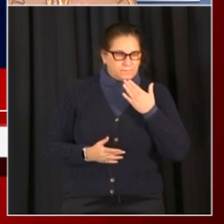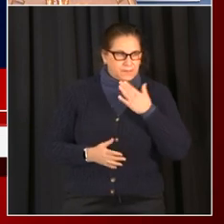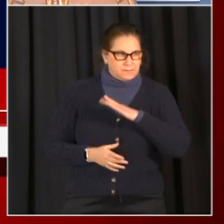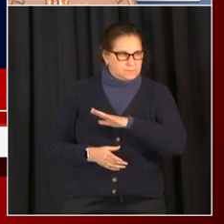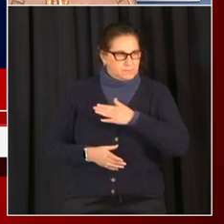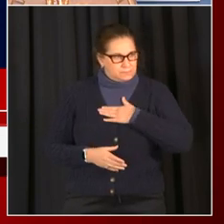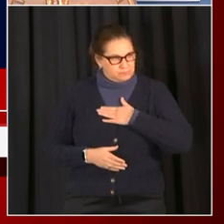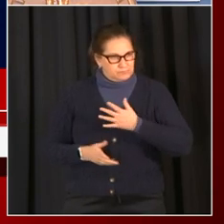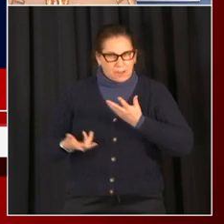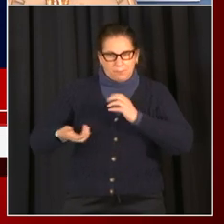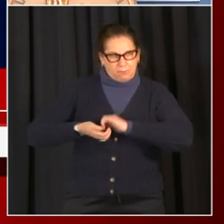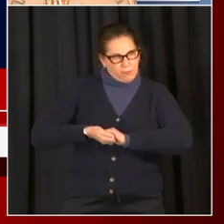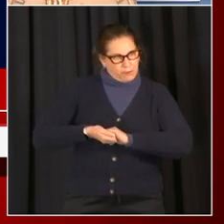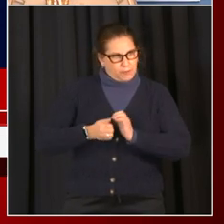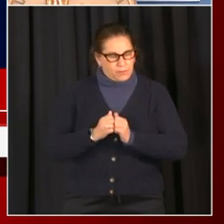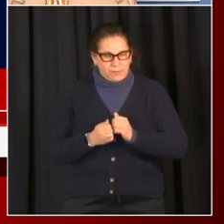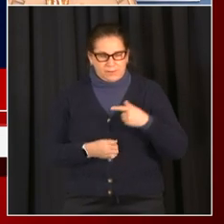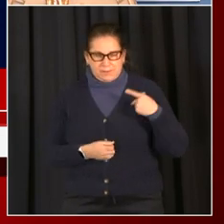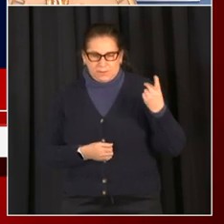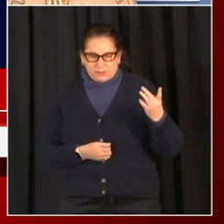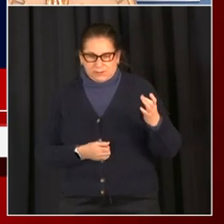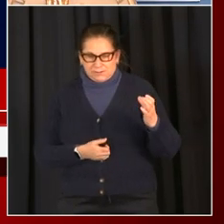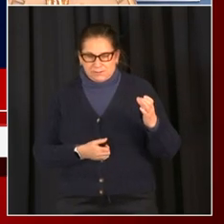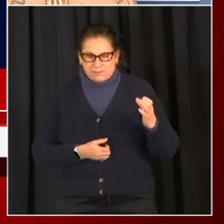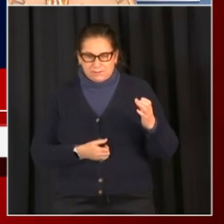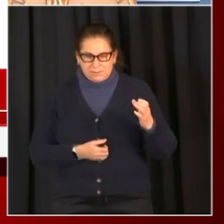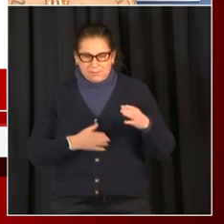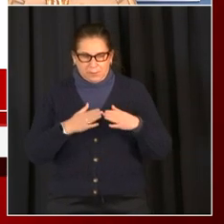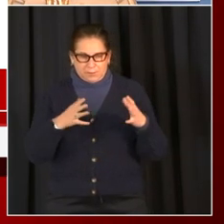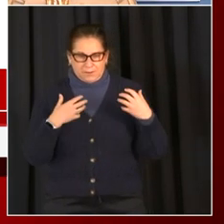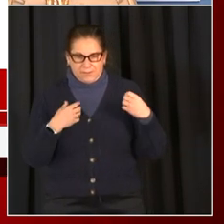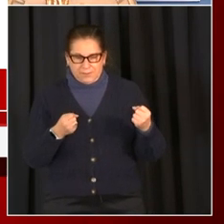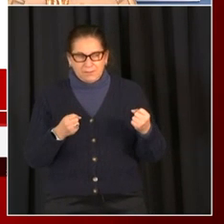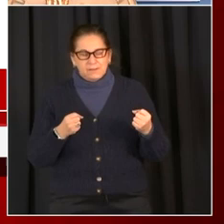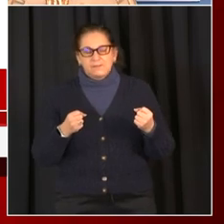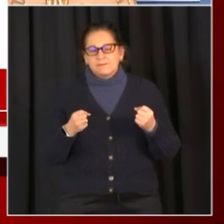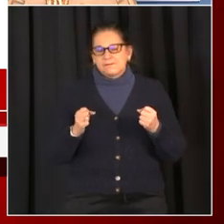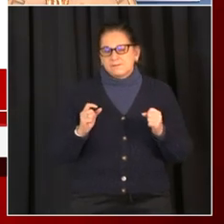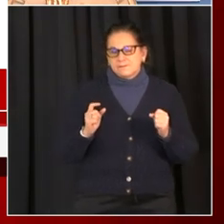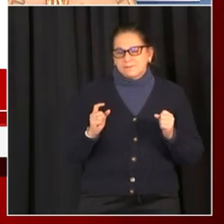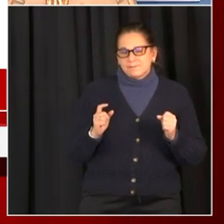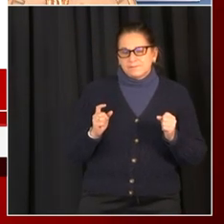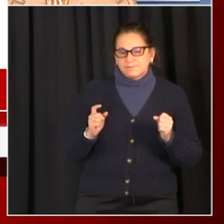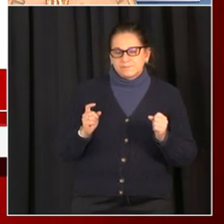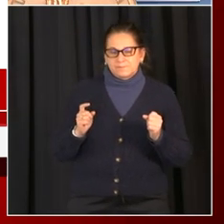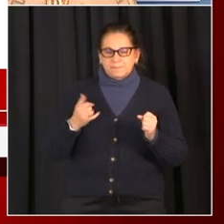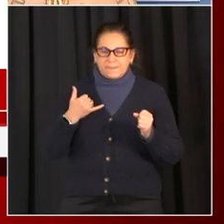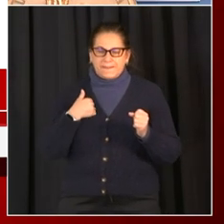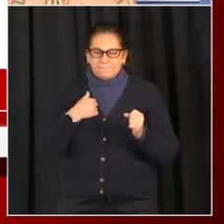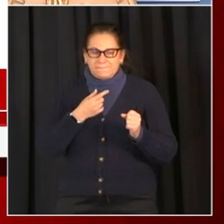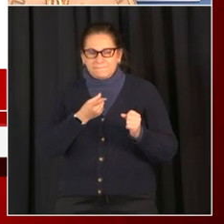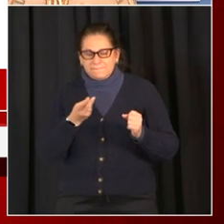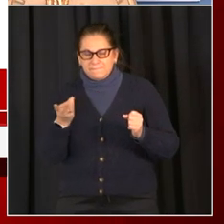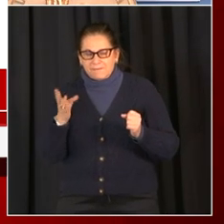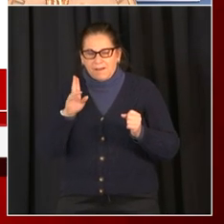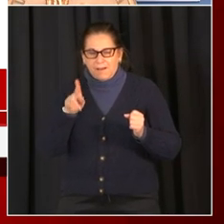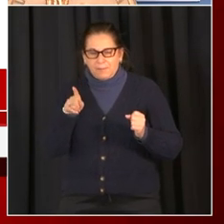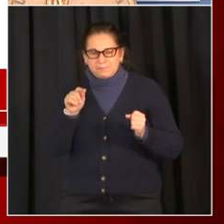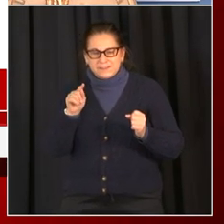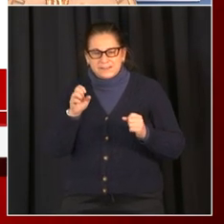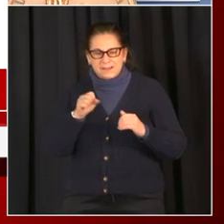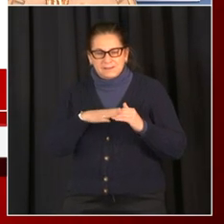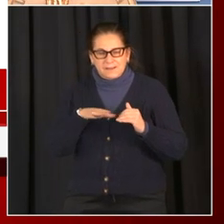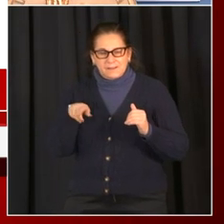partnership. So I am now going to turn just to a few updates about that and ask Dr.